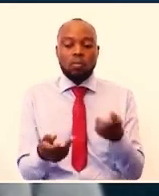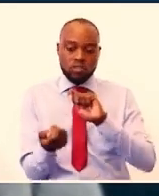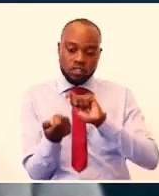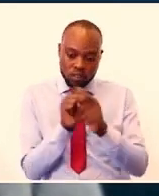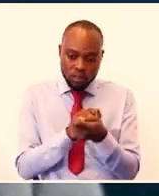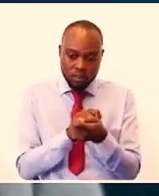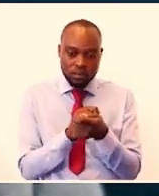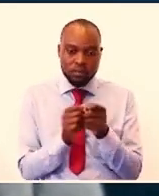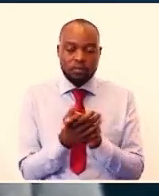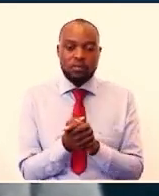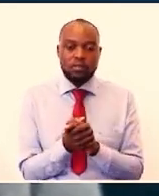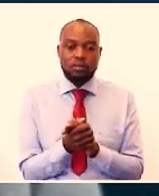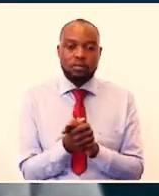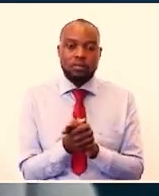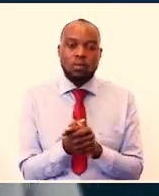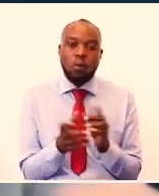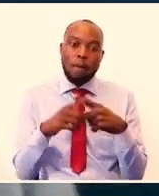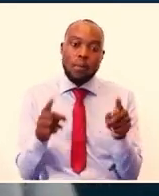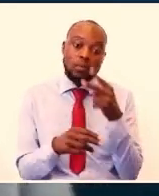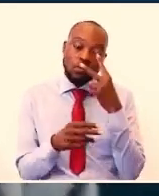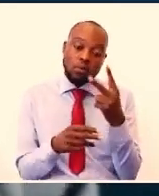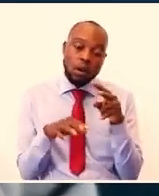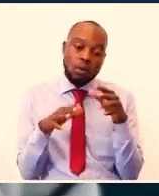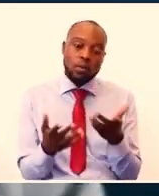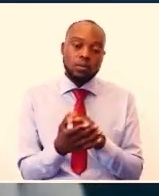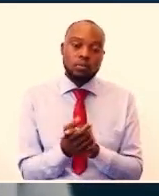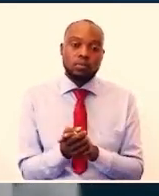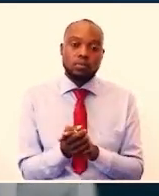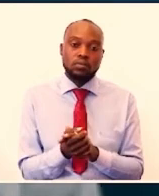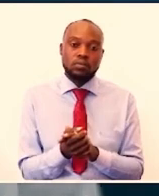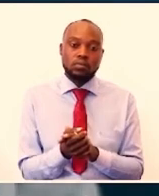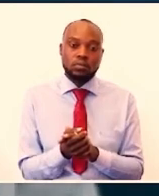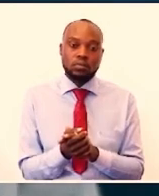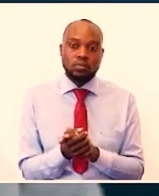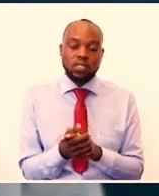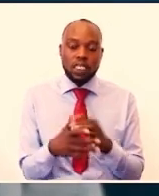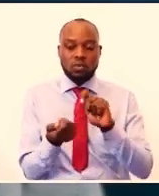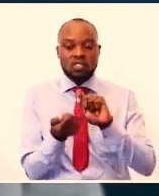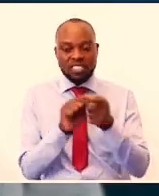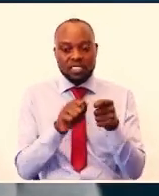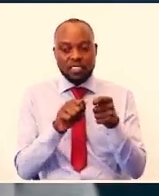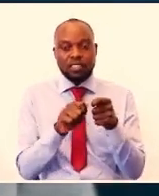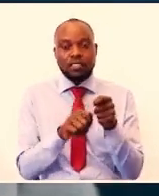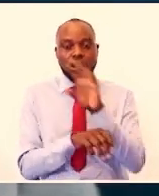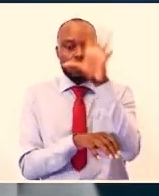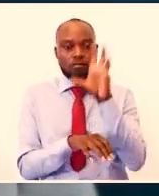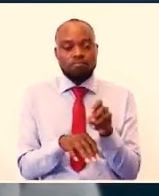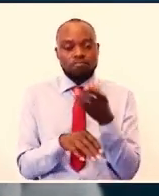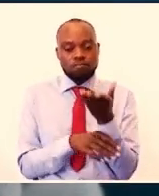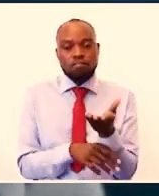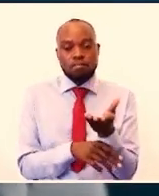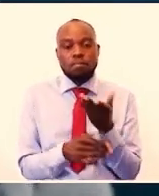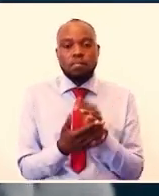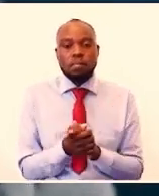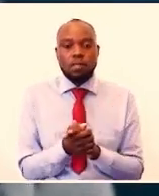change the narrative and to ensure that we are moving the continent in a different direction when it comes to